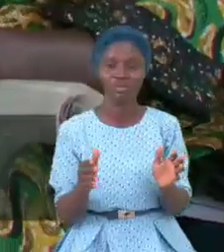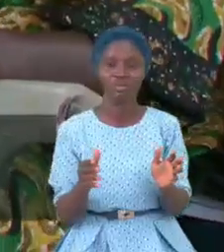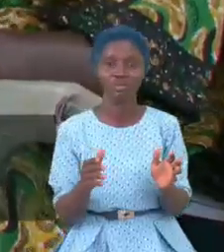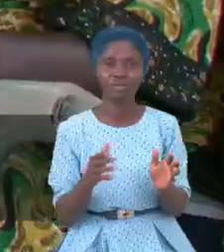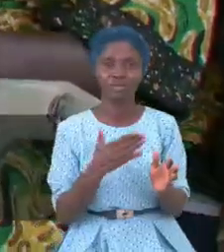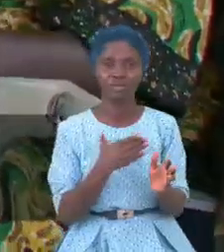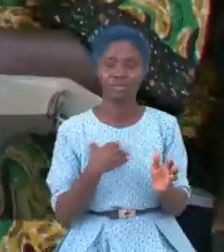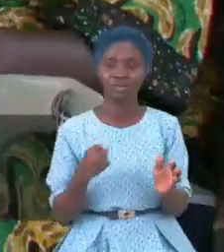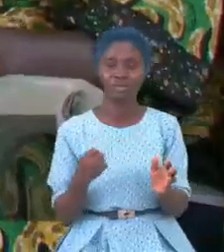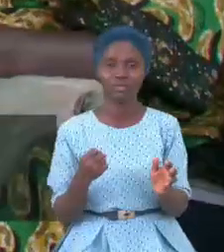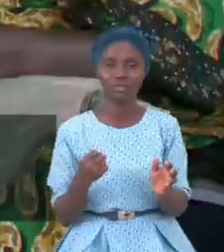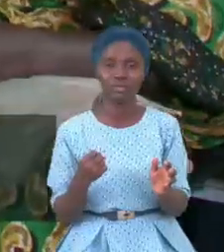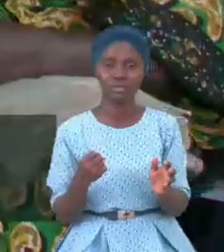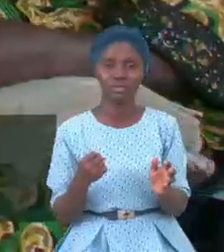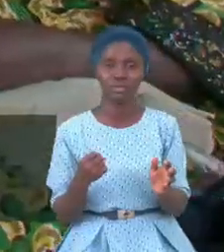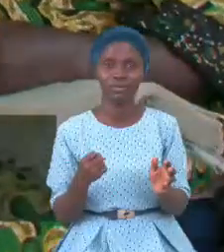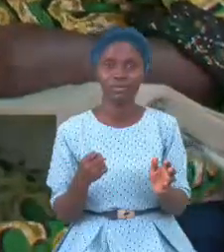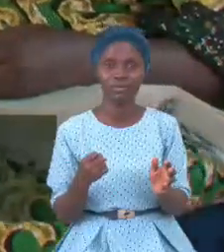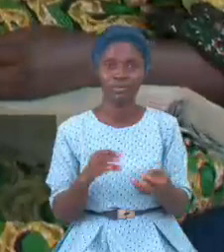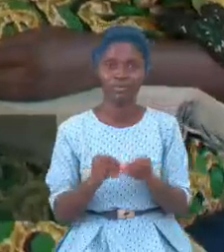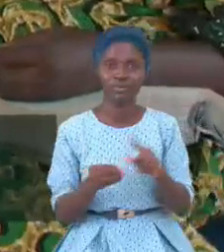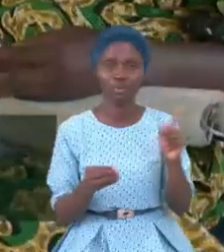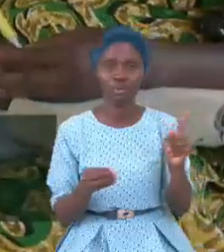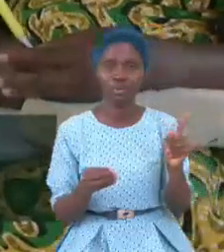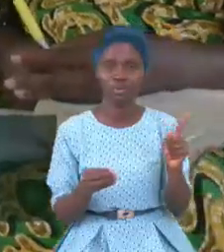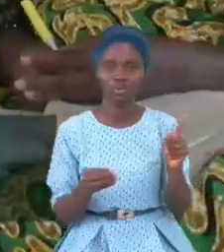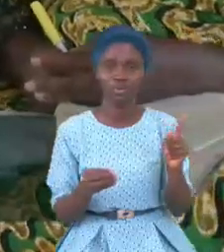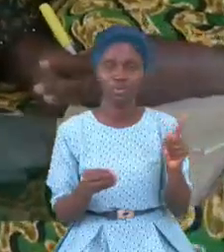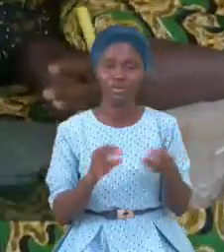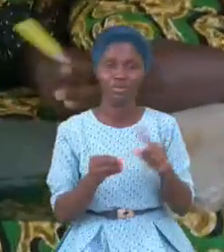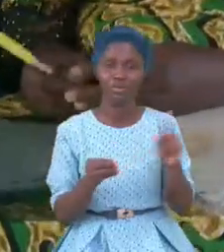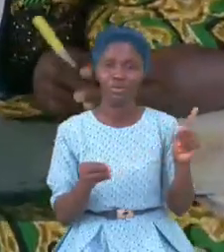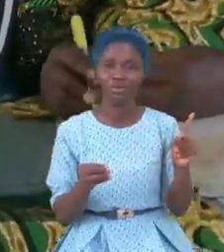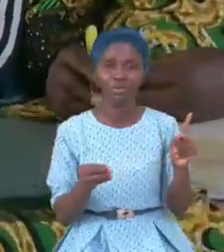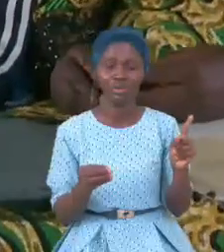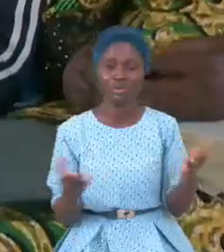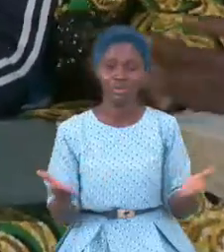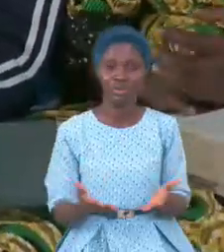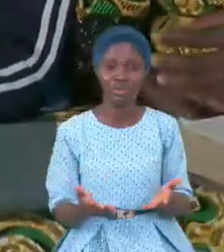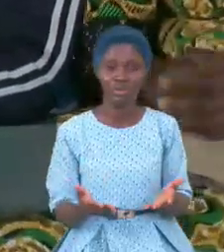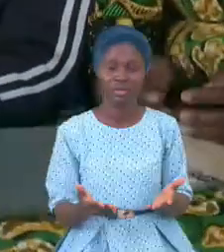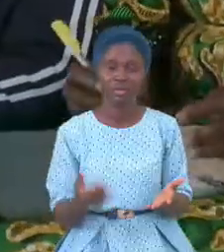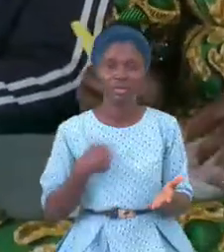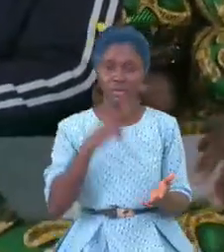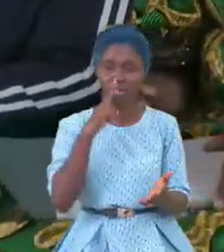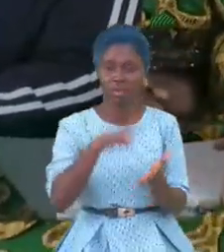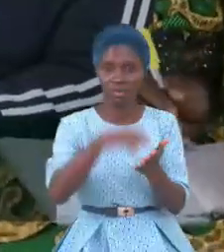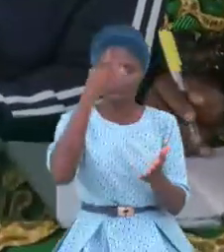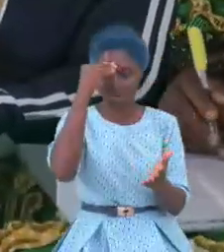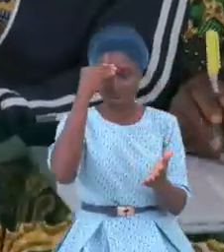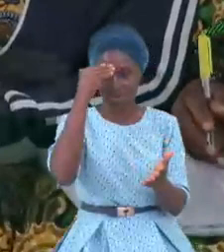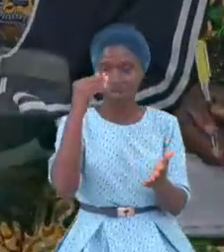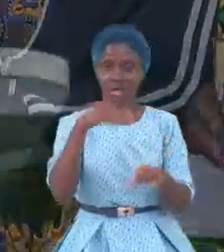fleshly foe. Let's look at number one. Number one here, we're looking at companionship or